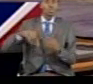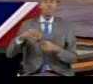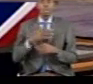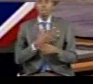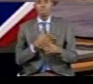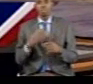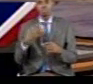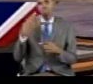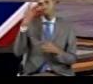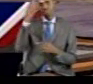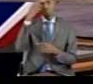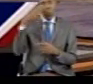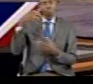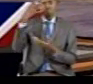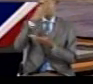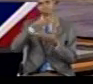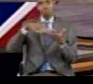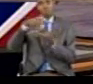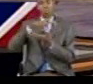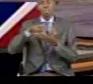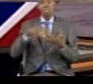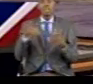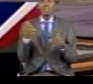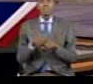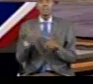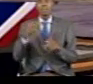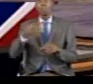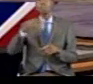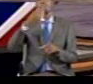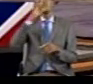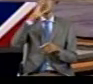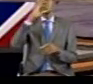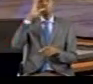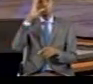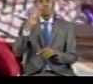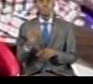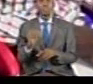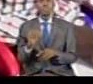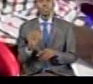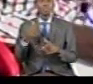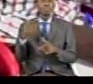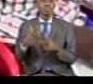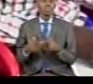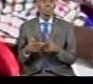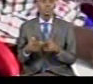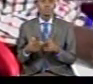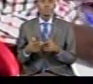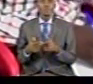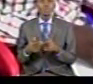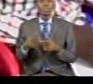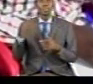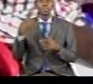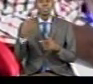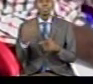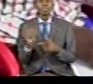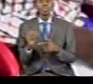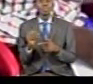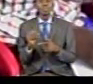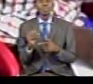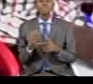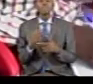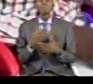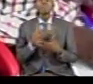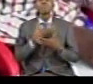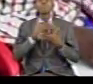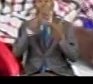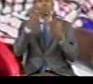man, and at their wits' end, then they cry unto the